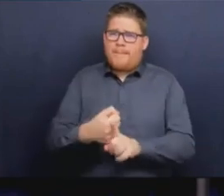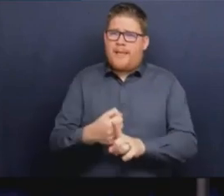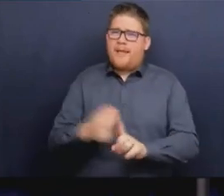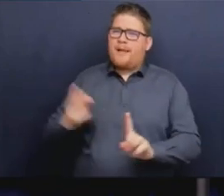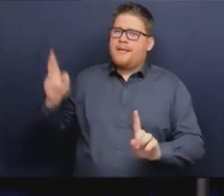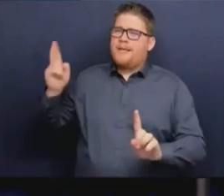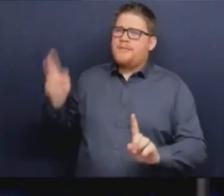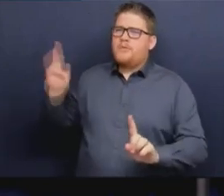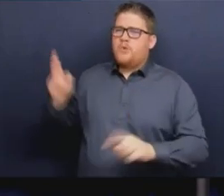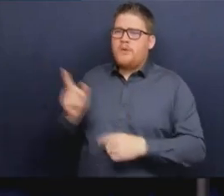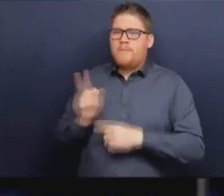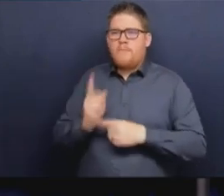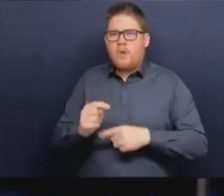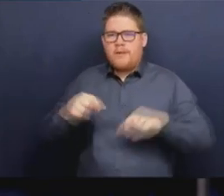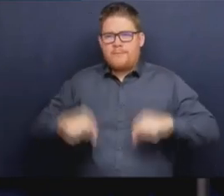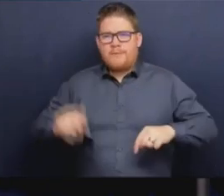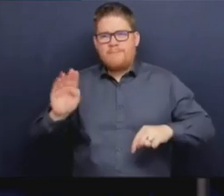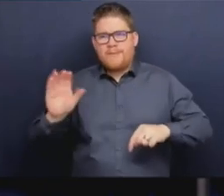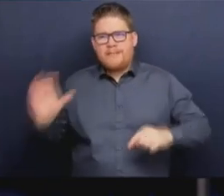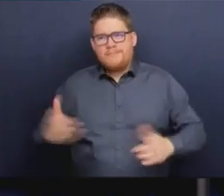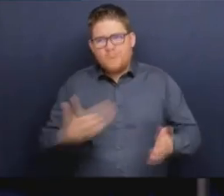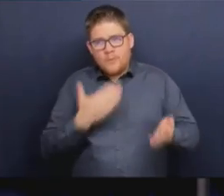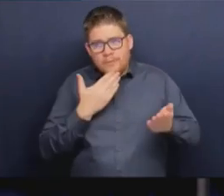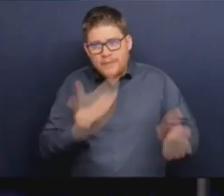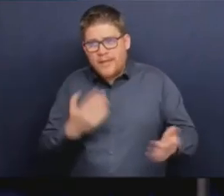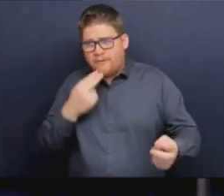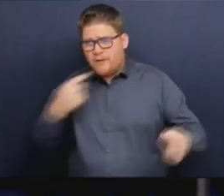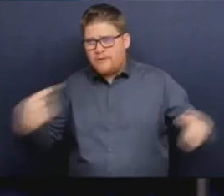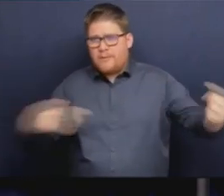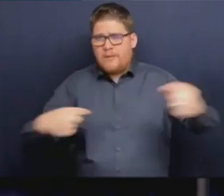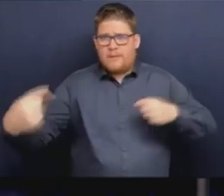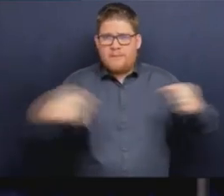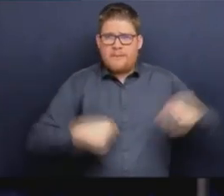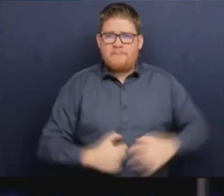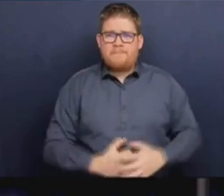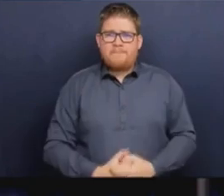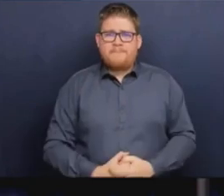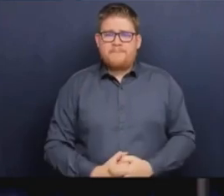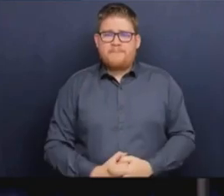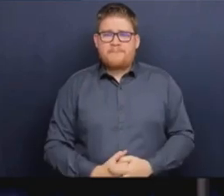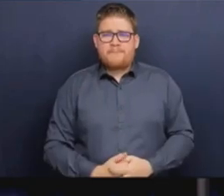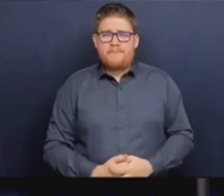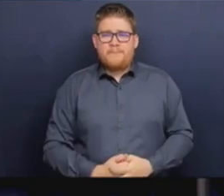much. And now, this is an opportunity for some questions. Thank you.